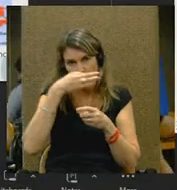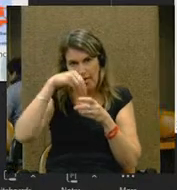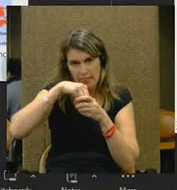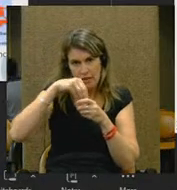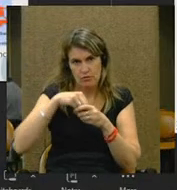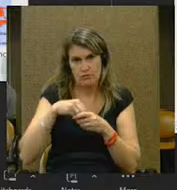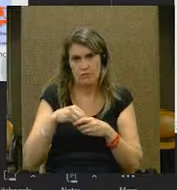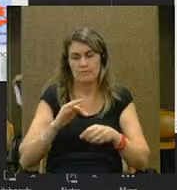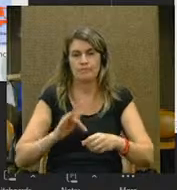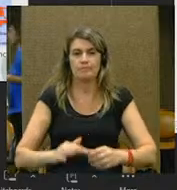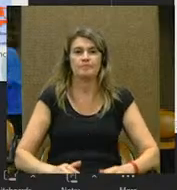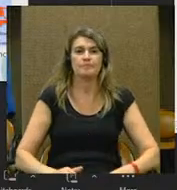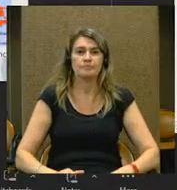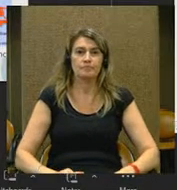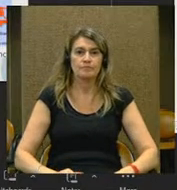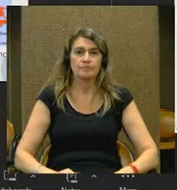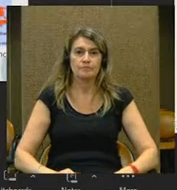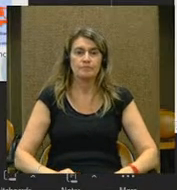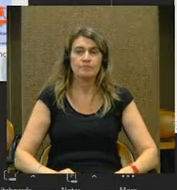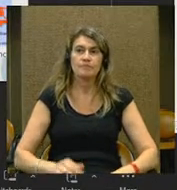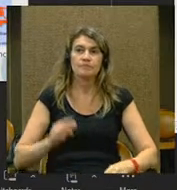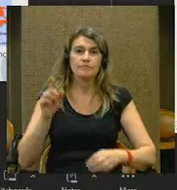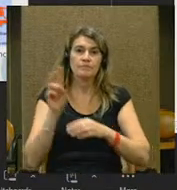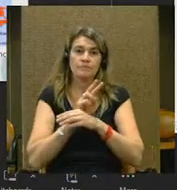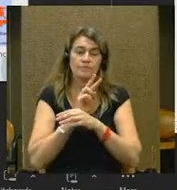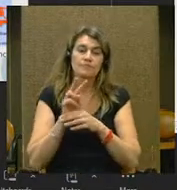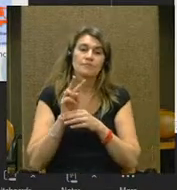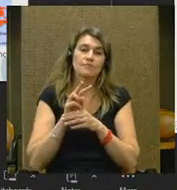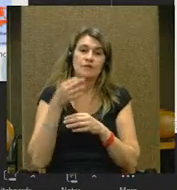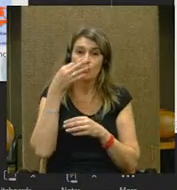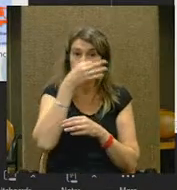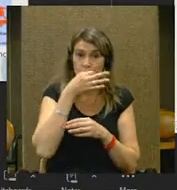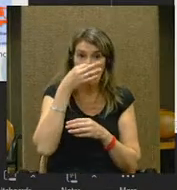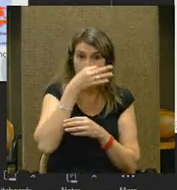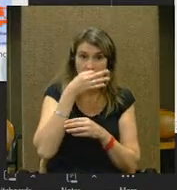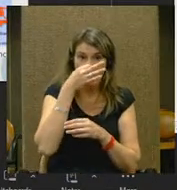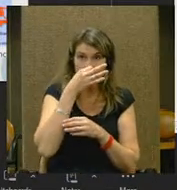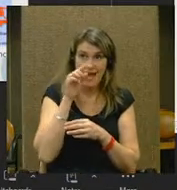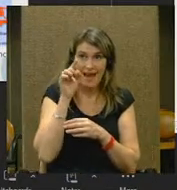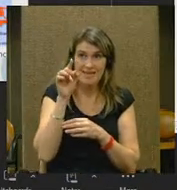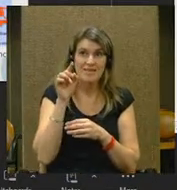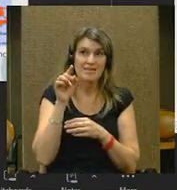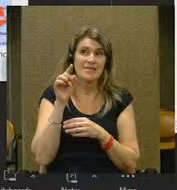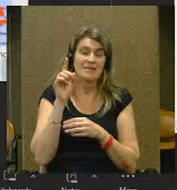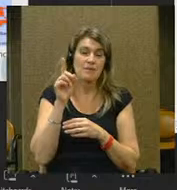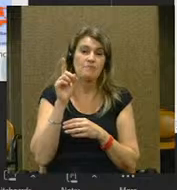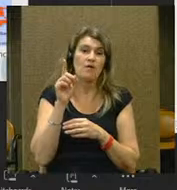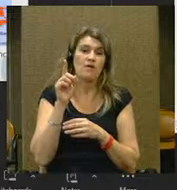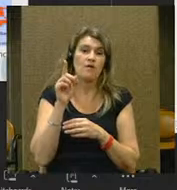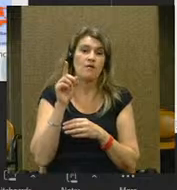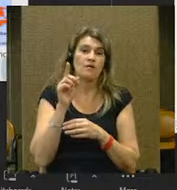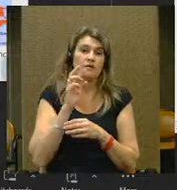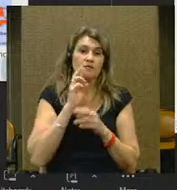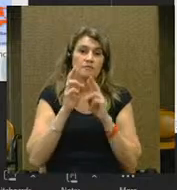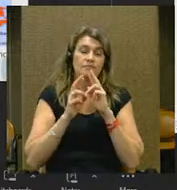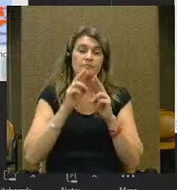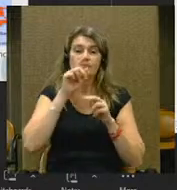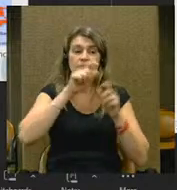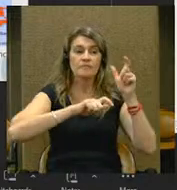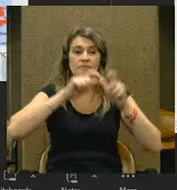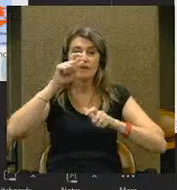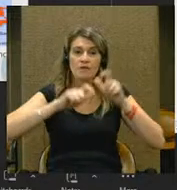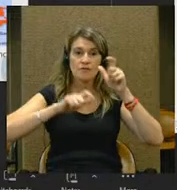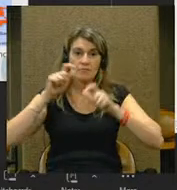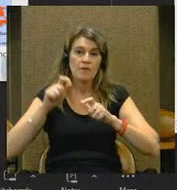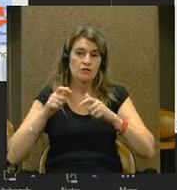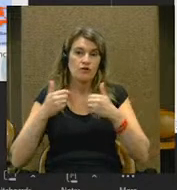Drug checking is another feature of the British Columbia response. As Bo mentioned, people can have their drugs checked either